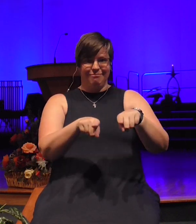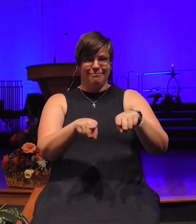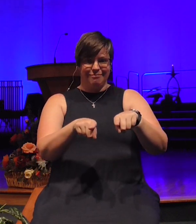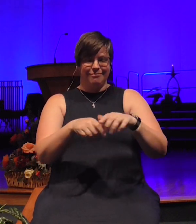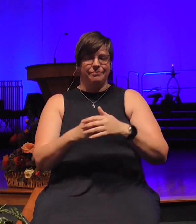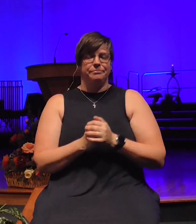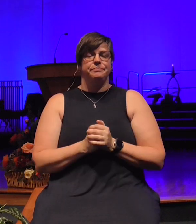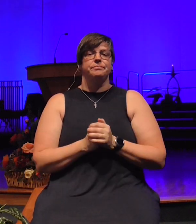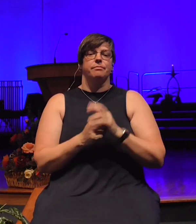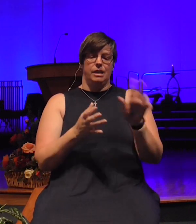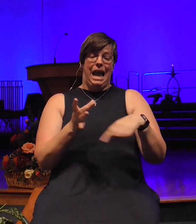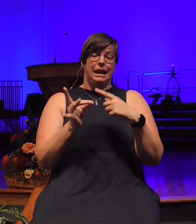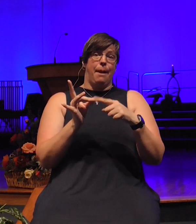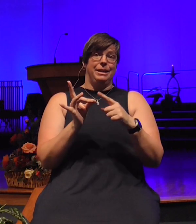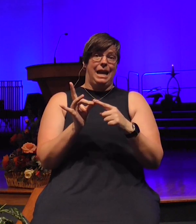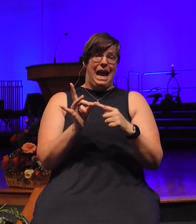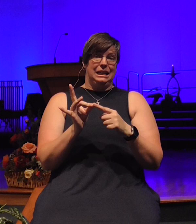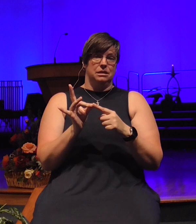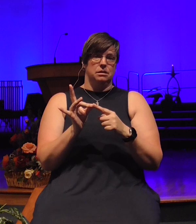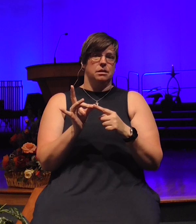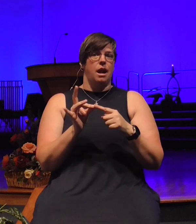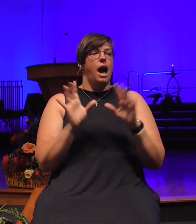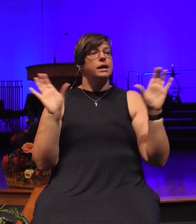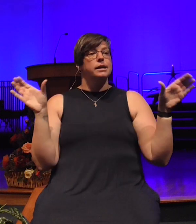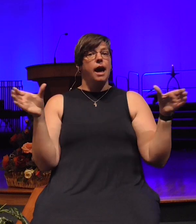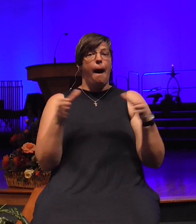Commandment 8, come together.